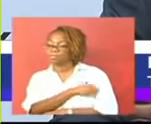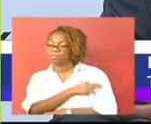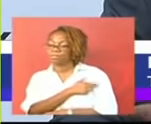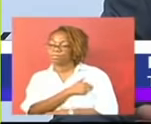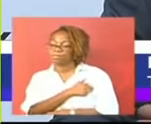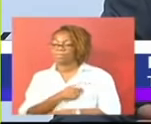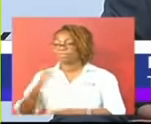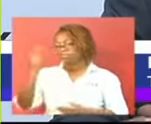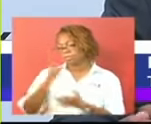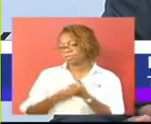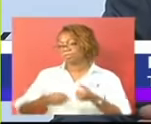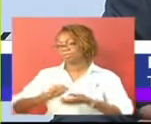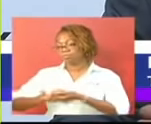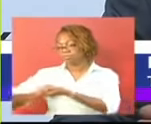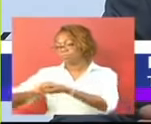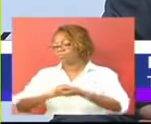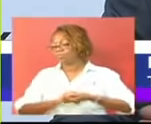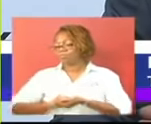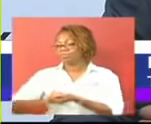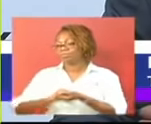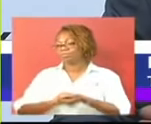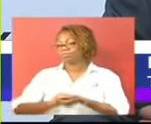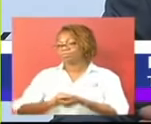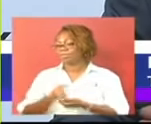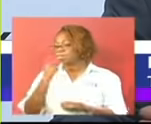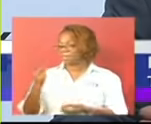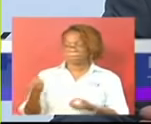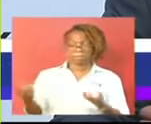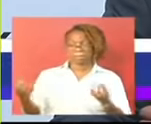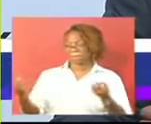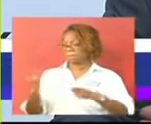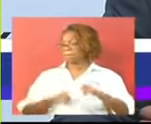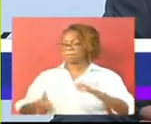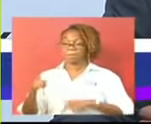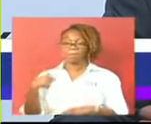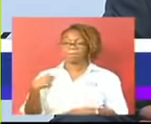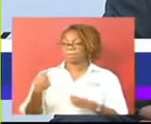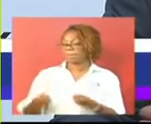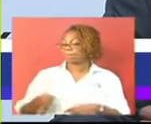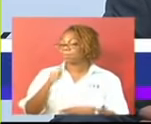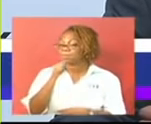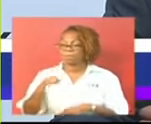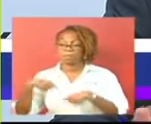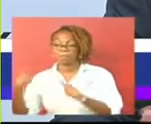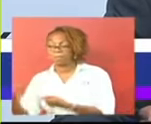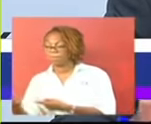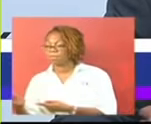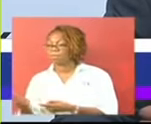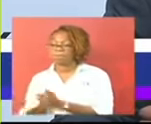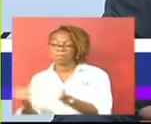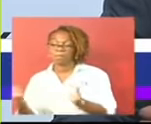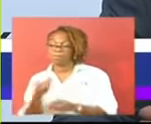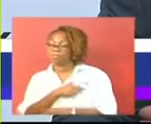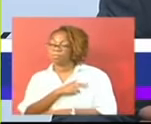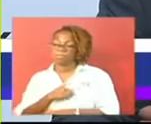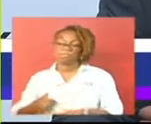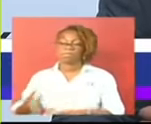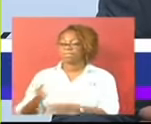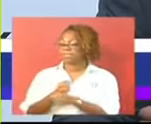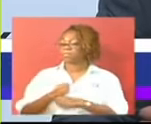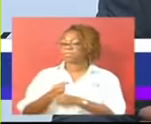has contributed to the very quick increase in the numbers of vaccinated individuals that we've seen over the past couple of weeks. Breaking